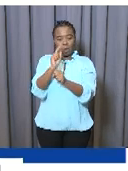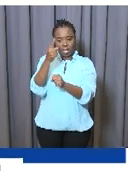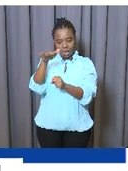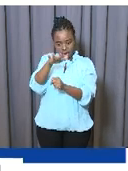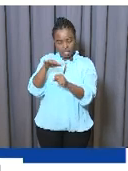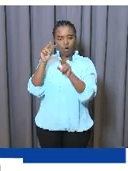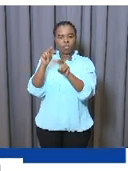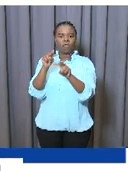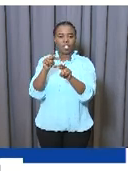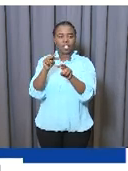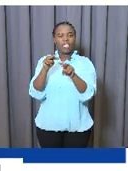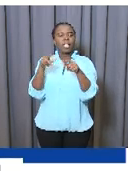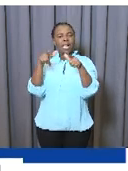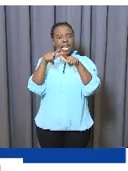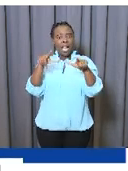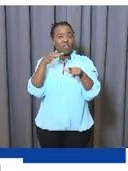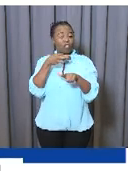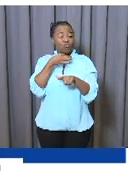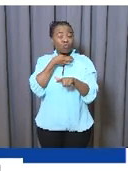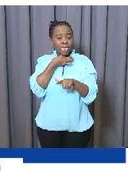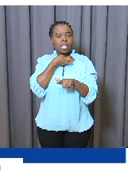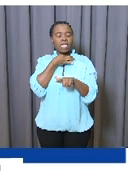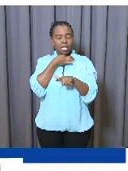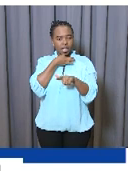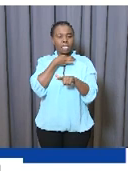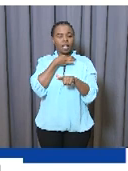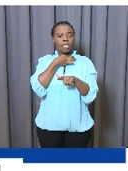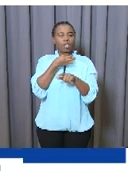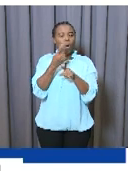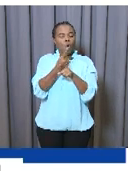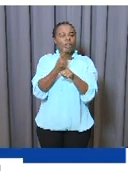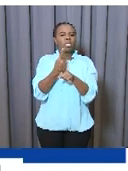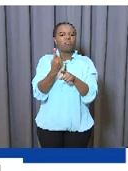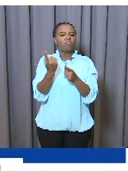Observatory. The level of risk always has to do